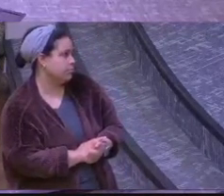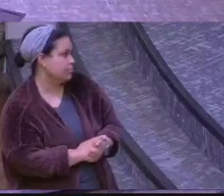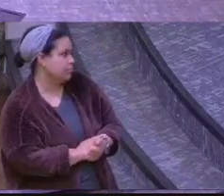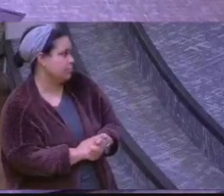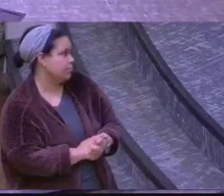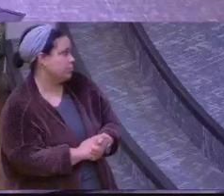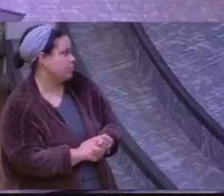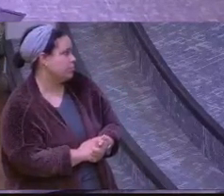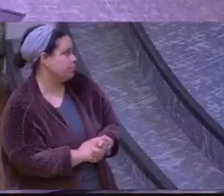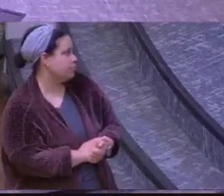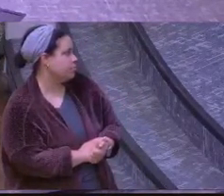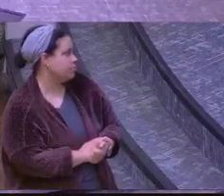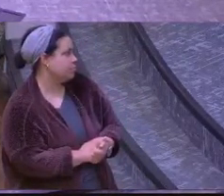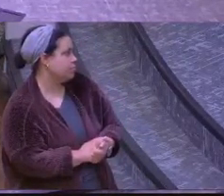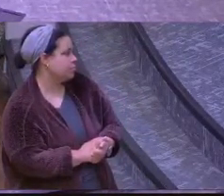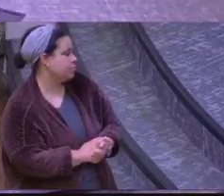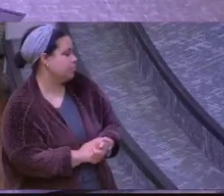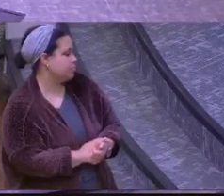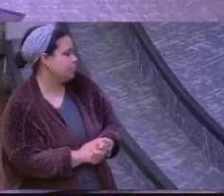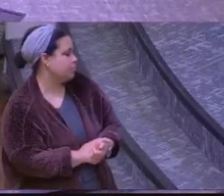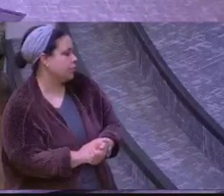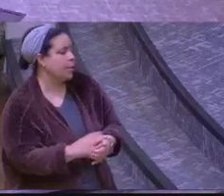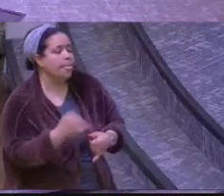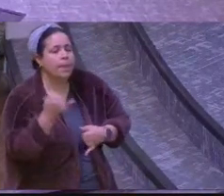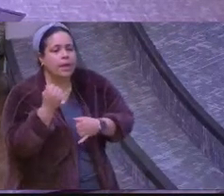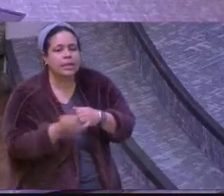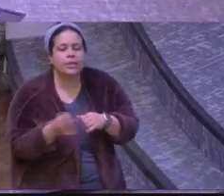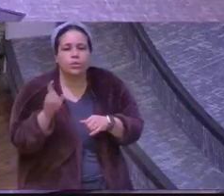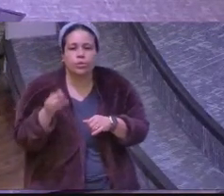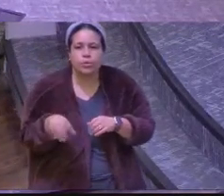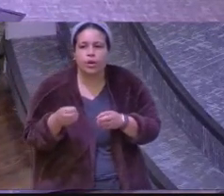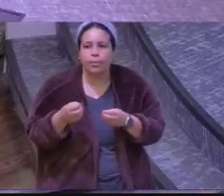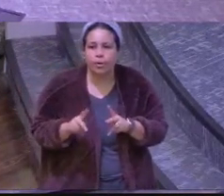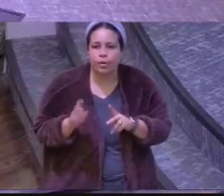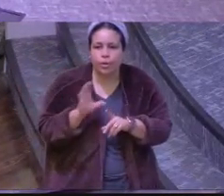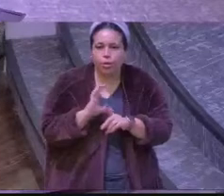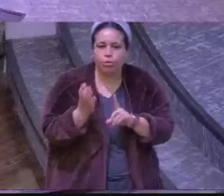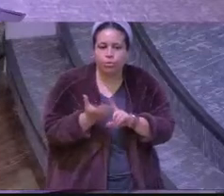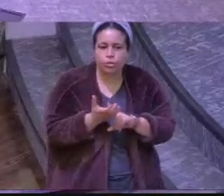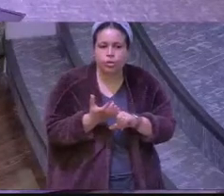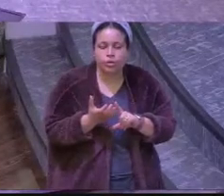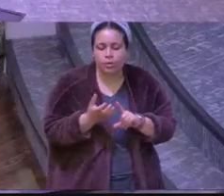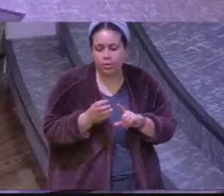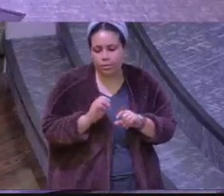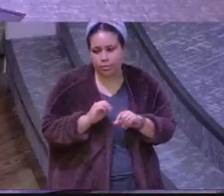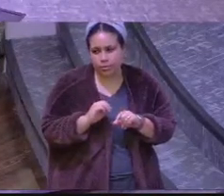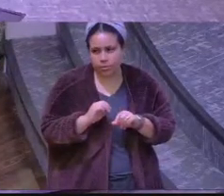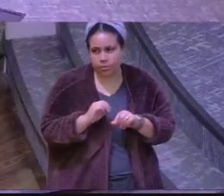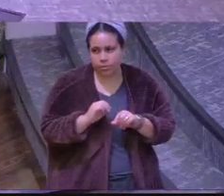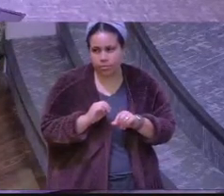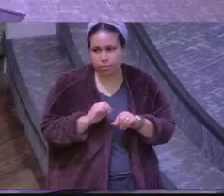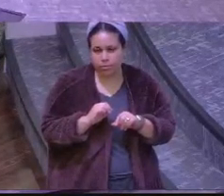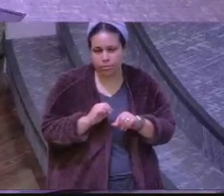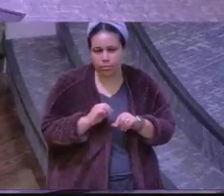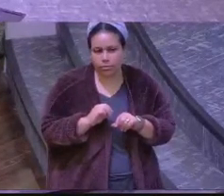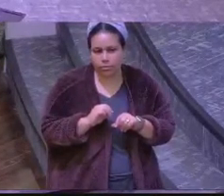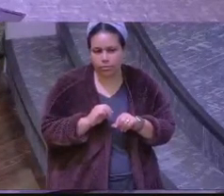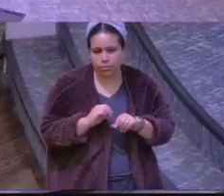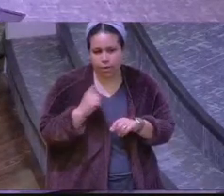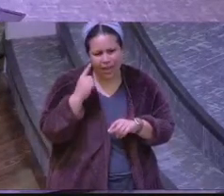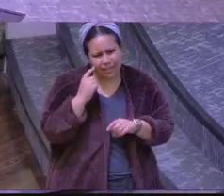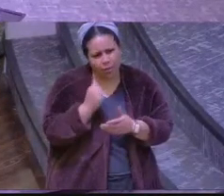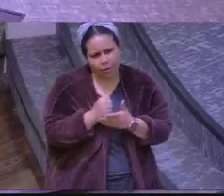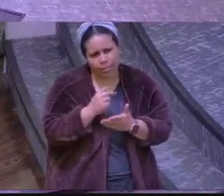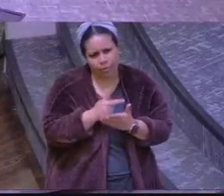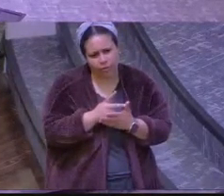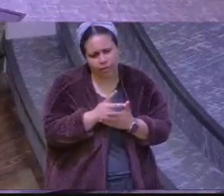easy. The opportunity culture line item, I thought we already approved that and it was coming out of